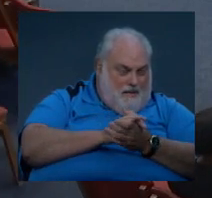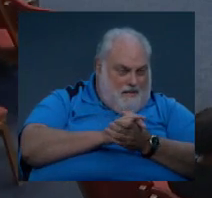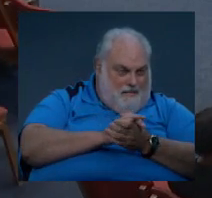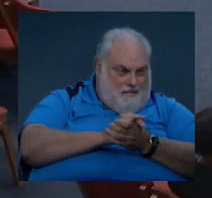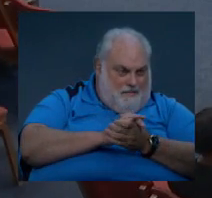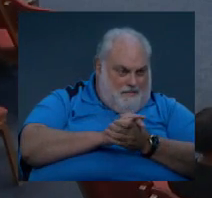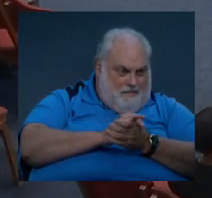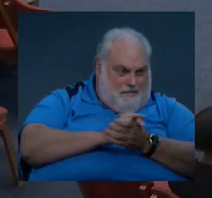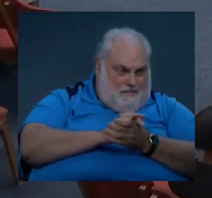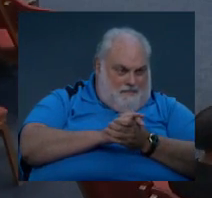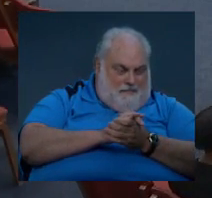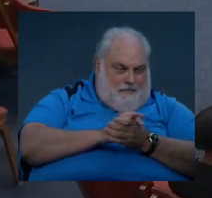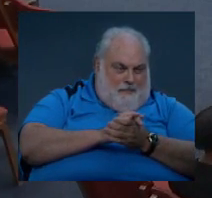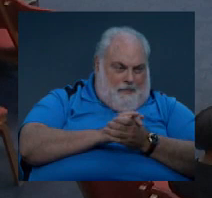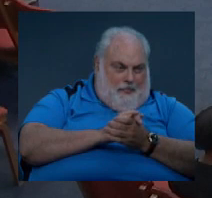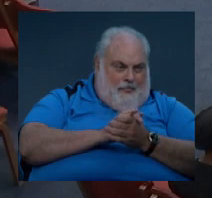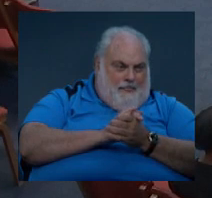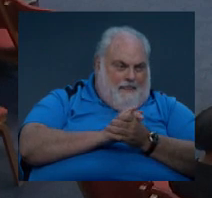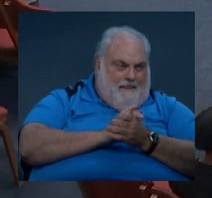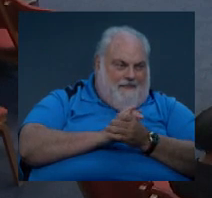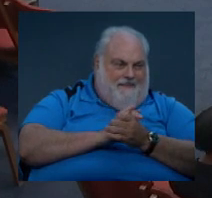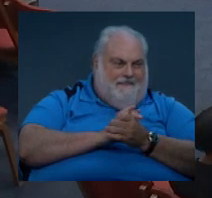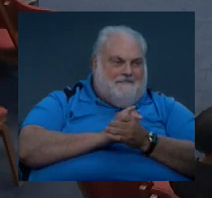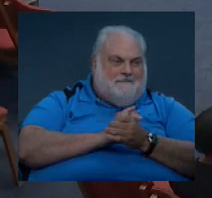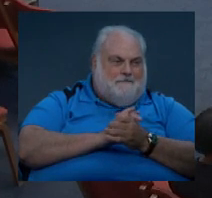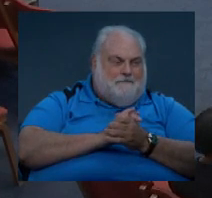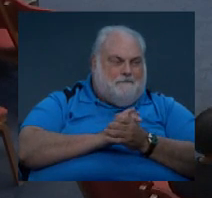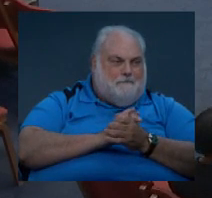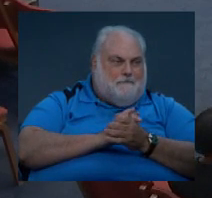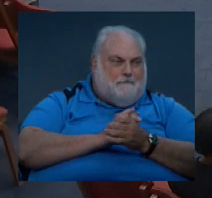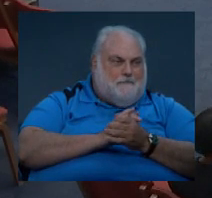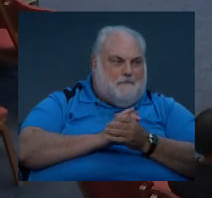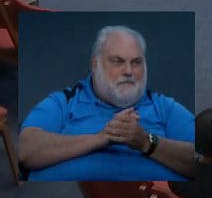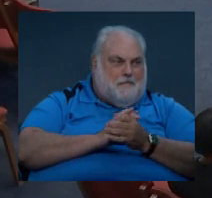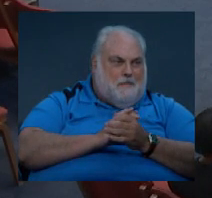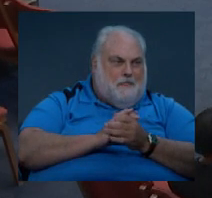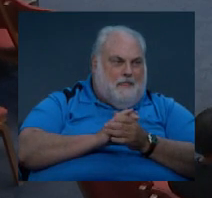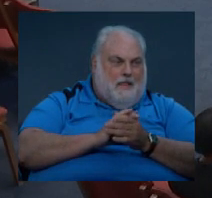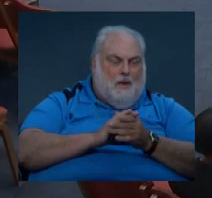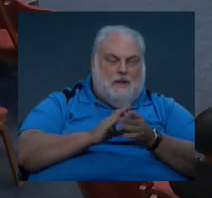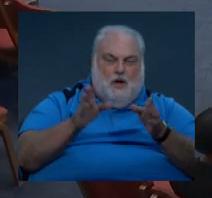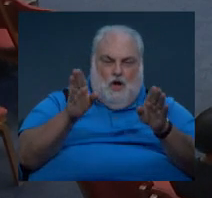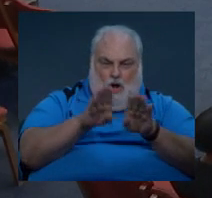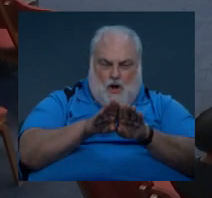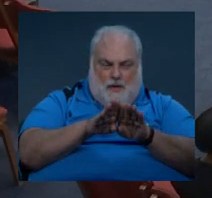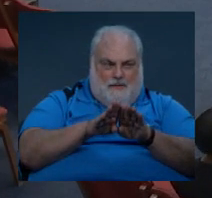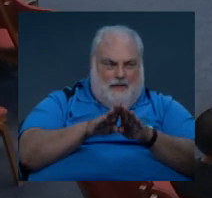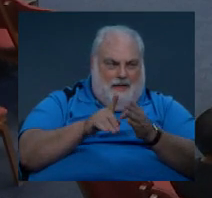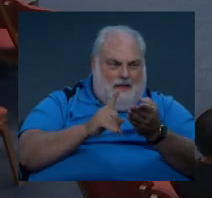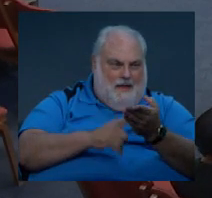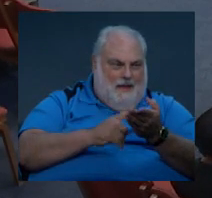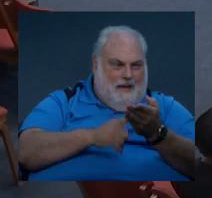Oh, yeah. All right. Well, actually, we need to close this particular hearing.